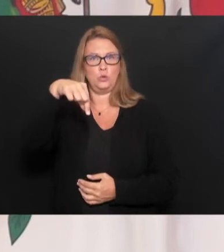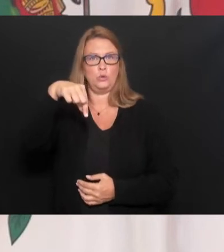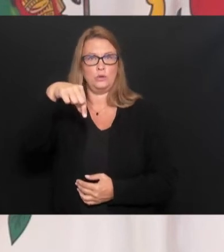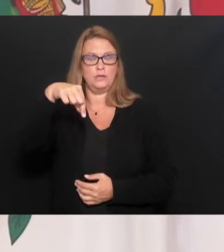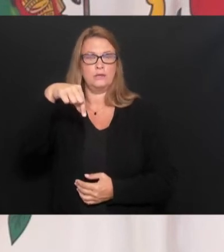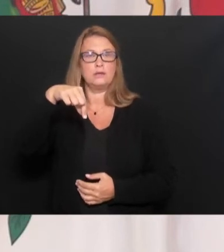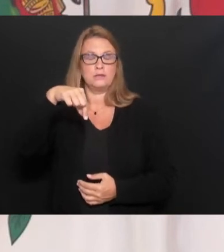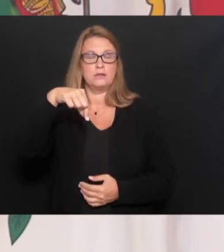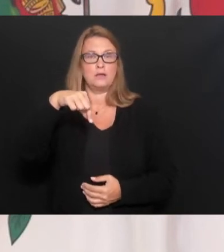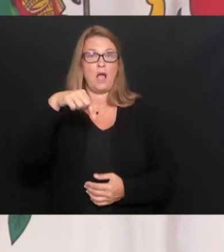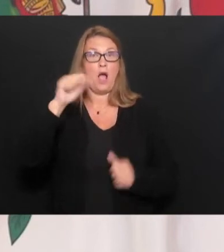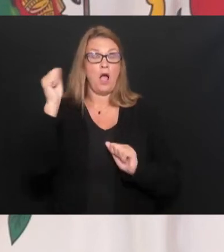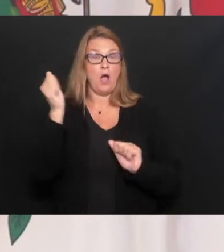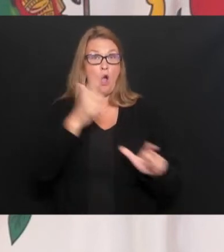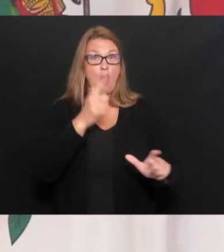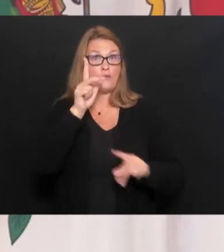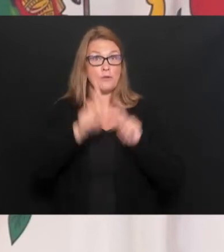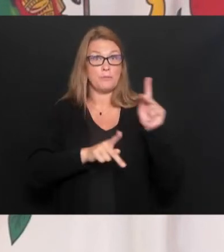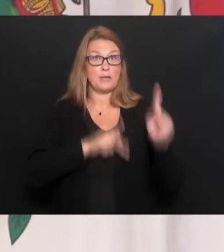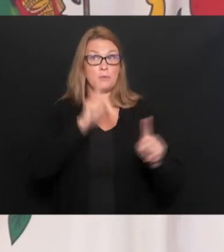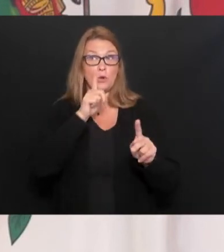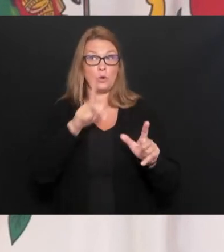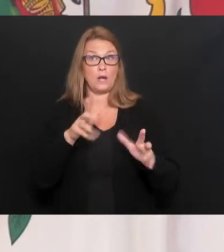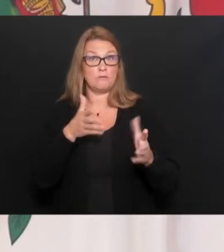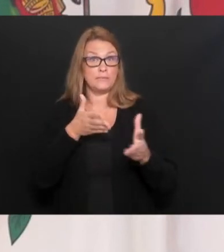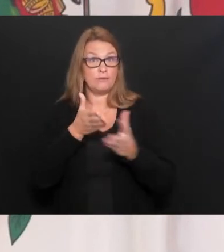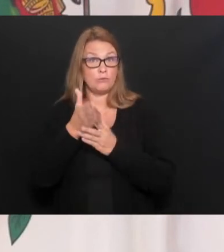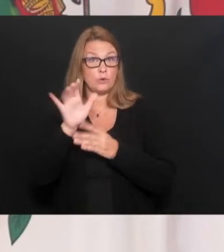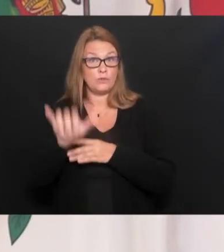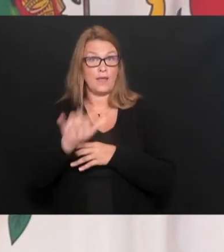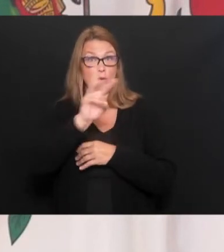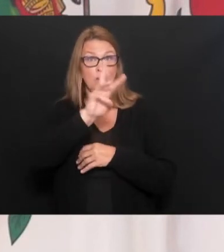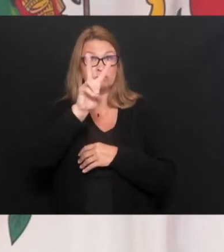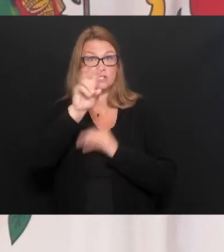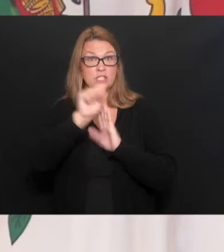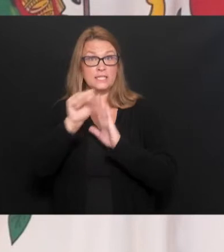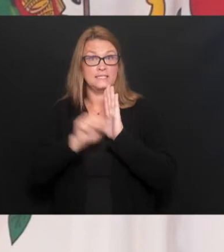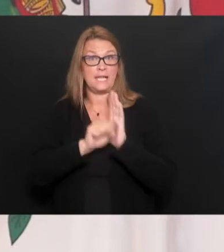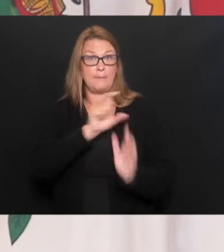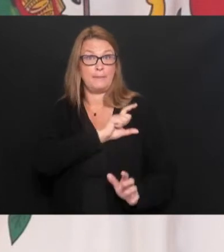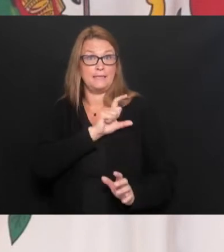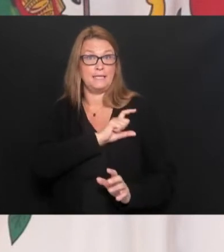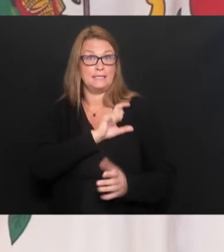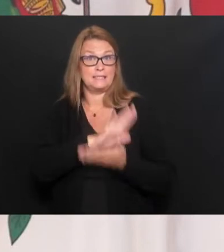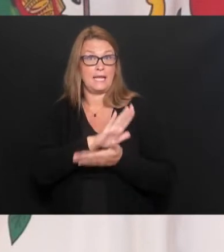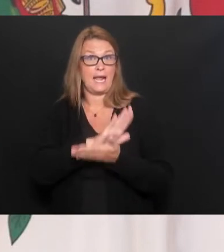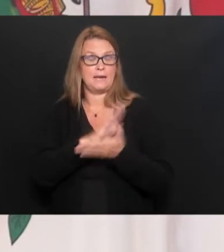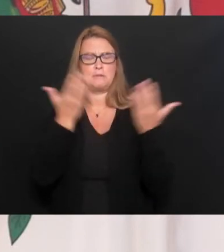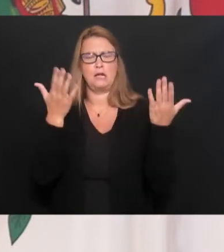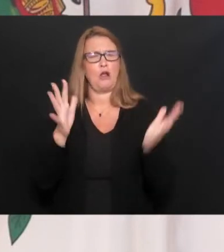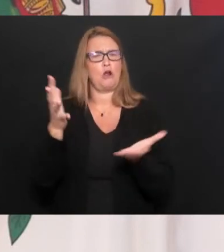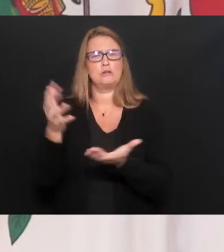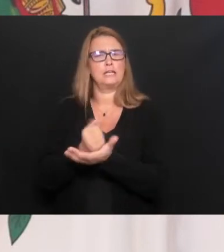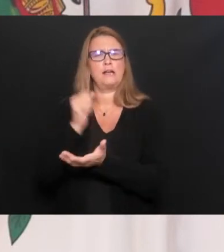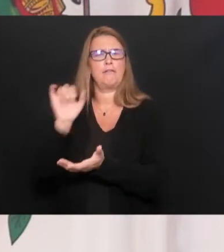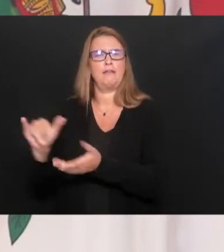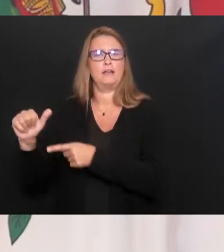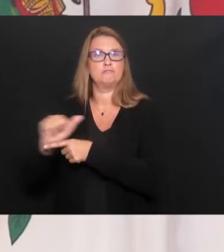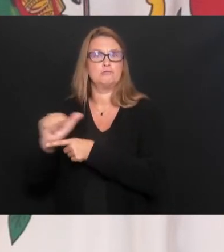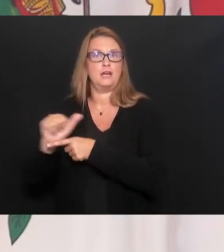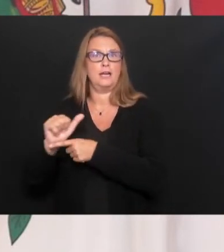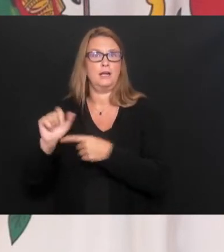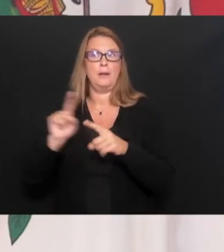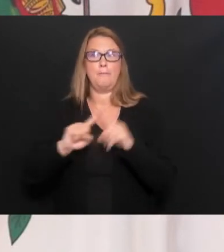part, all of the folks that have been through the West Virginia State Police Academy received this training, but there's a lot